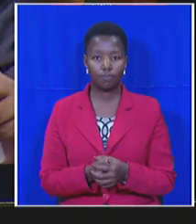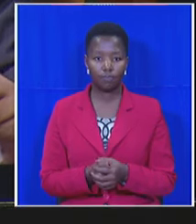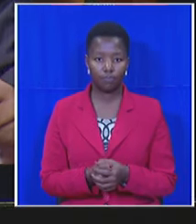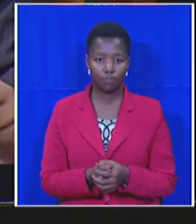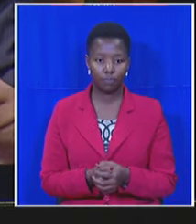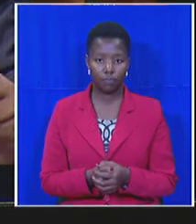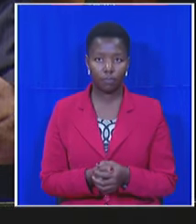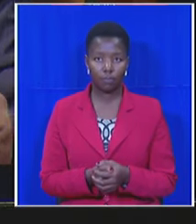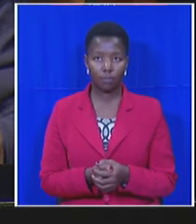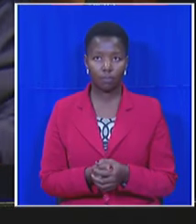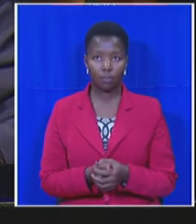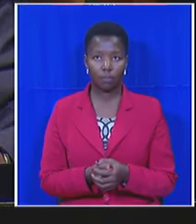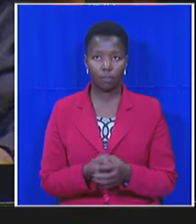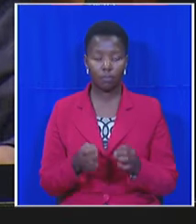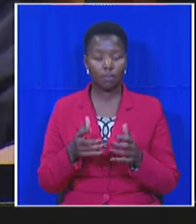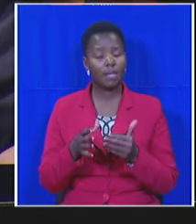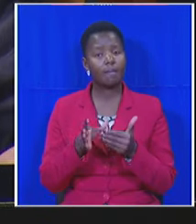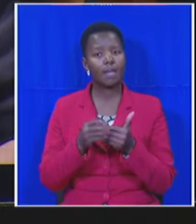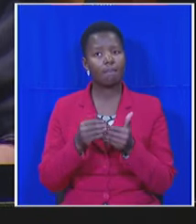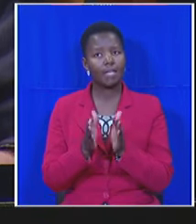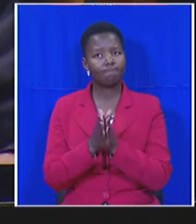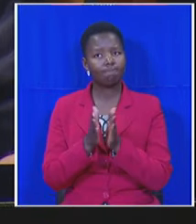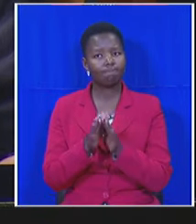The question, order members,